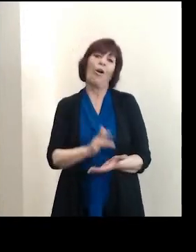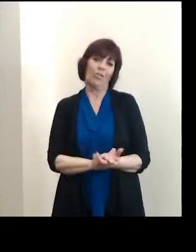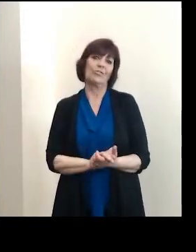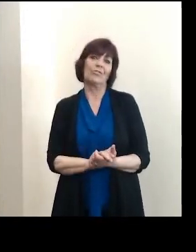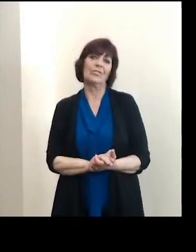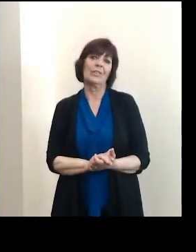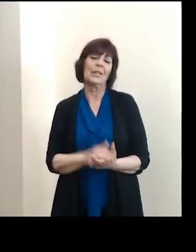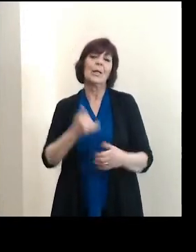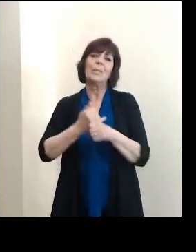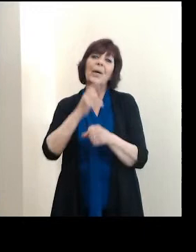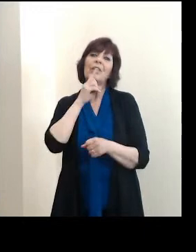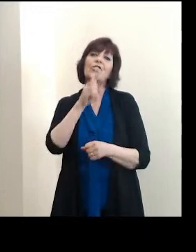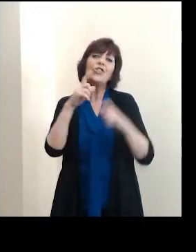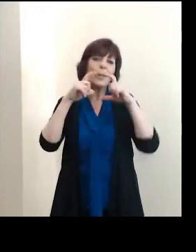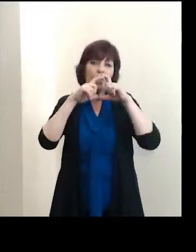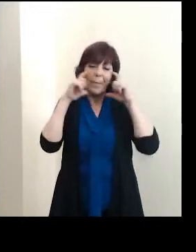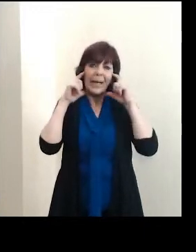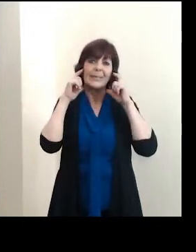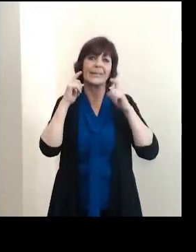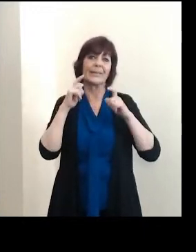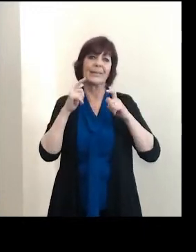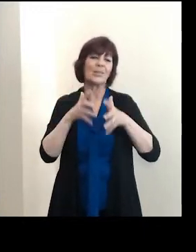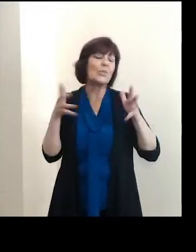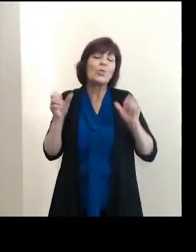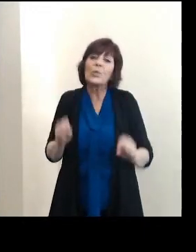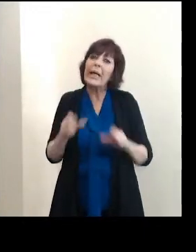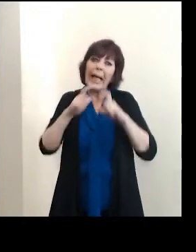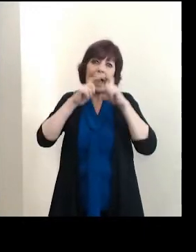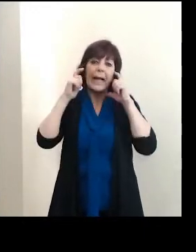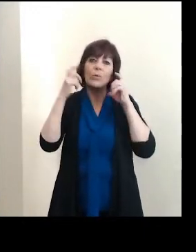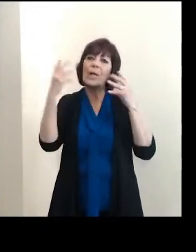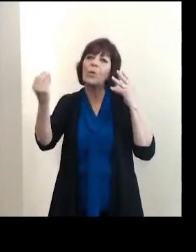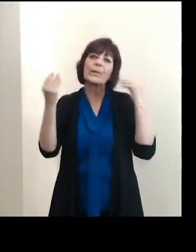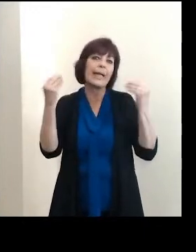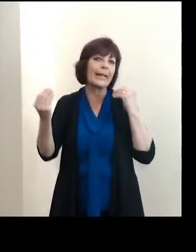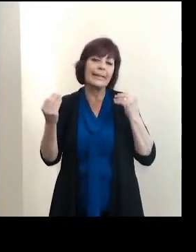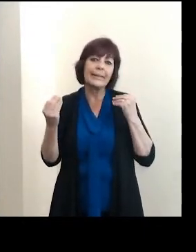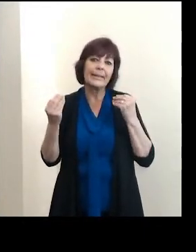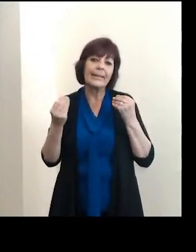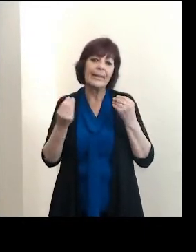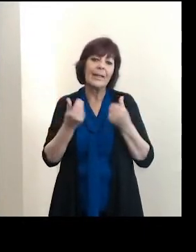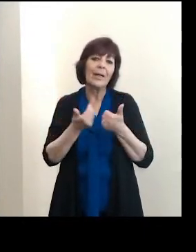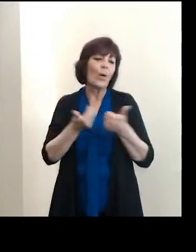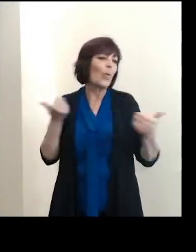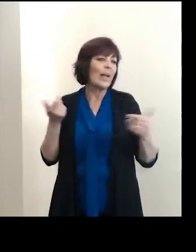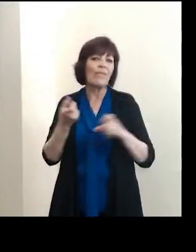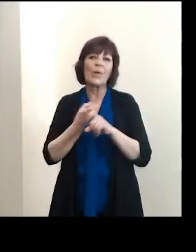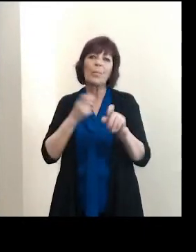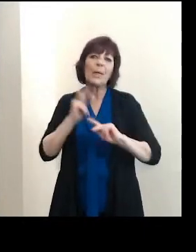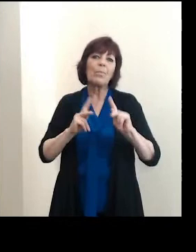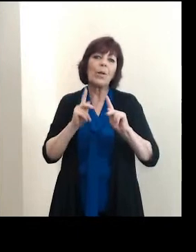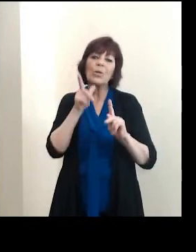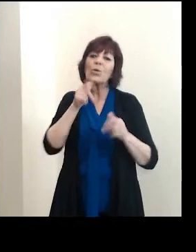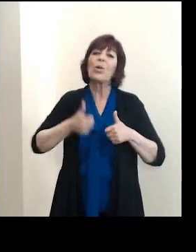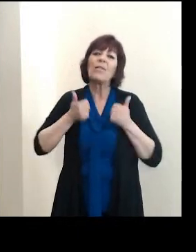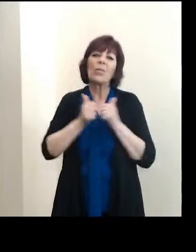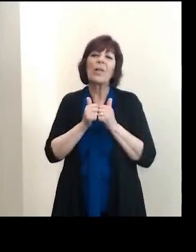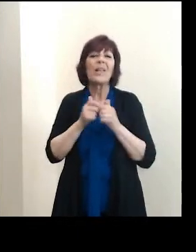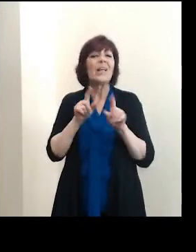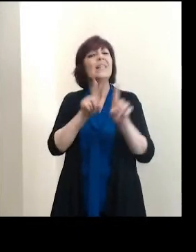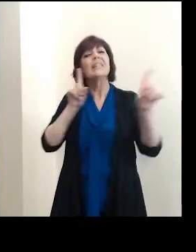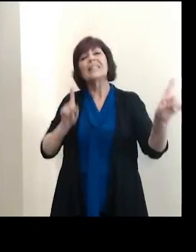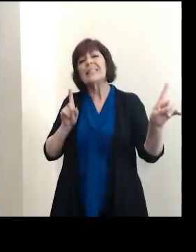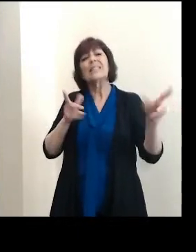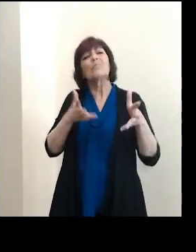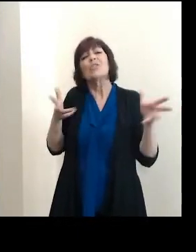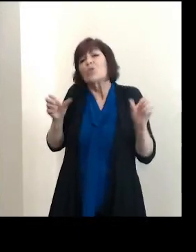make sure that you wear a mask as much as you can when you're outside, away from people who you live with. Social distance as